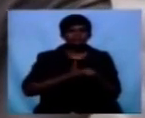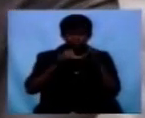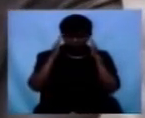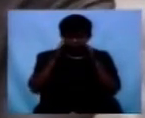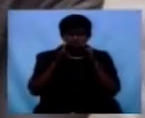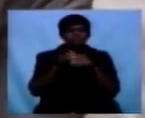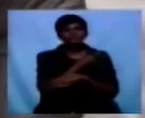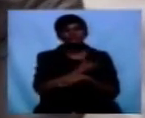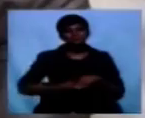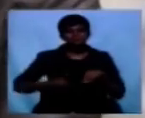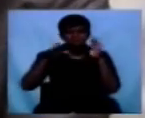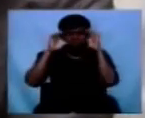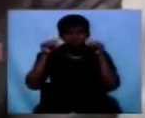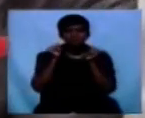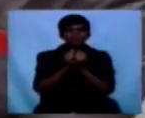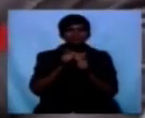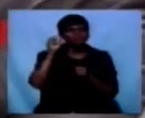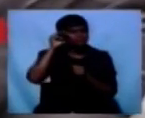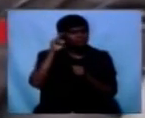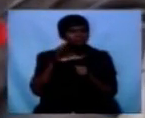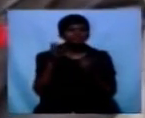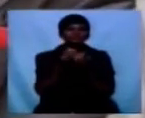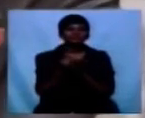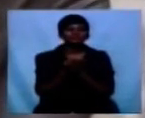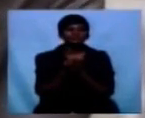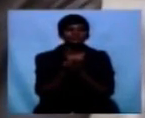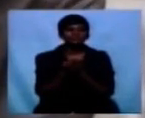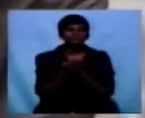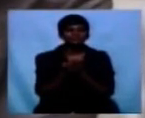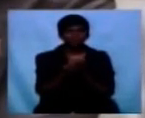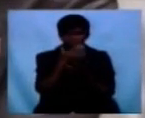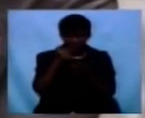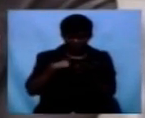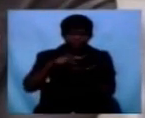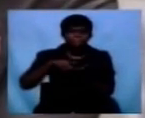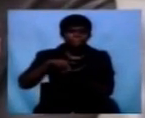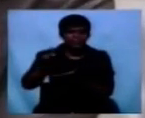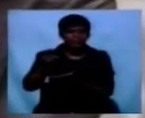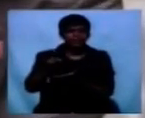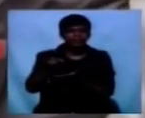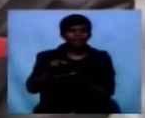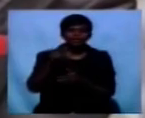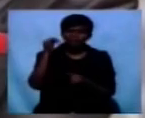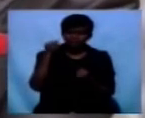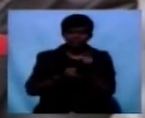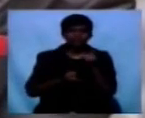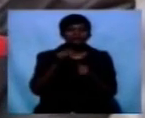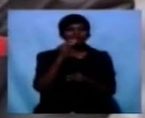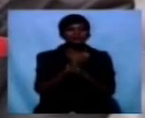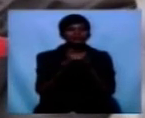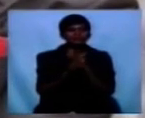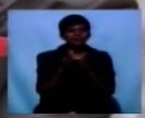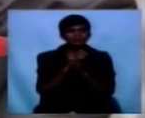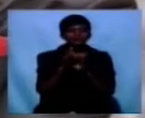to the President and the Minister of Finance, release the funding. Let me pay the contractors. Let them finish this infrastructure so